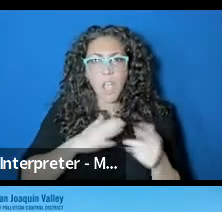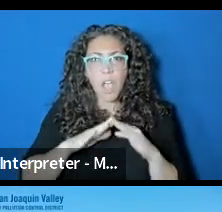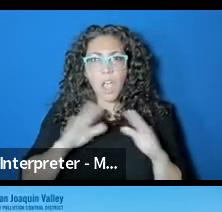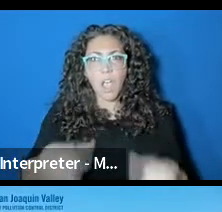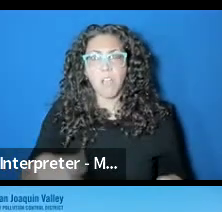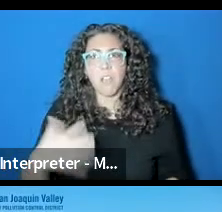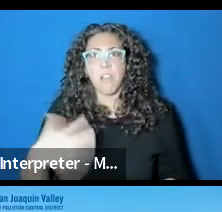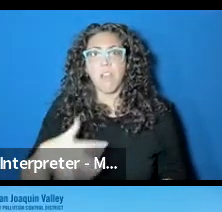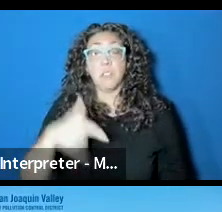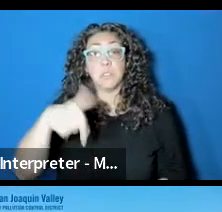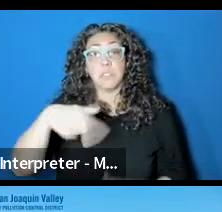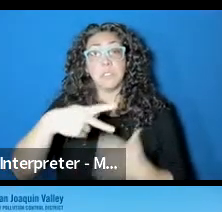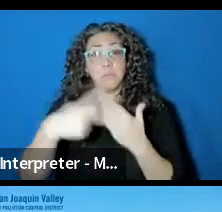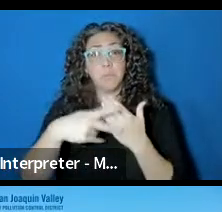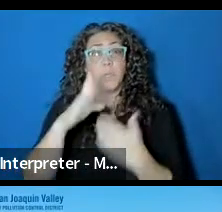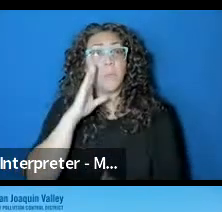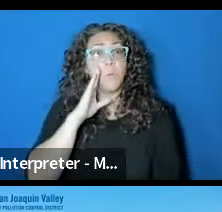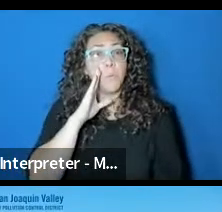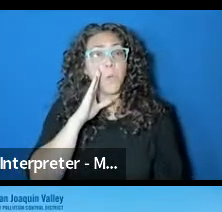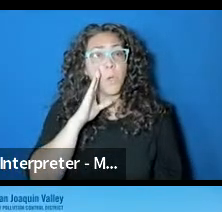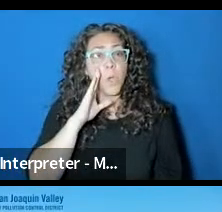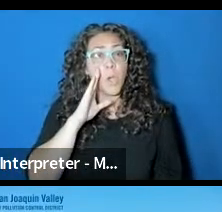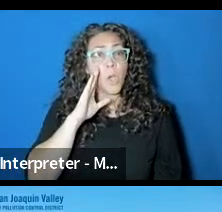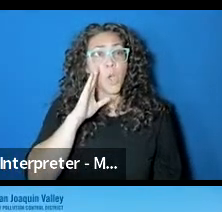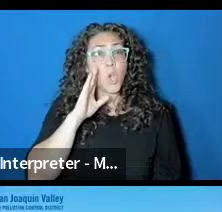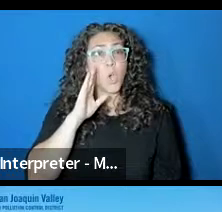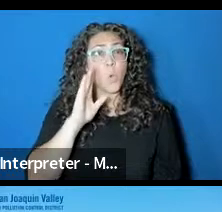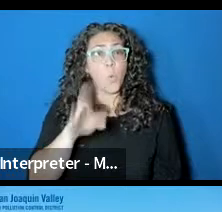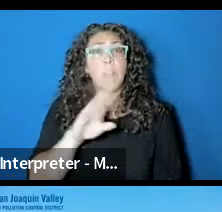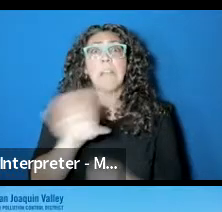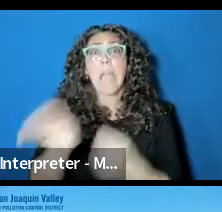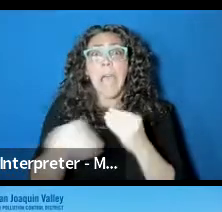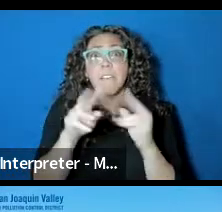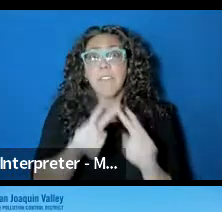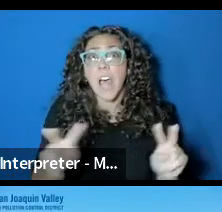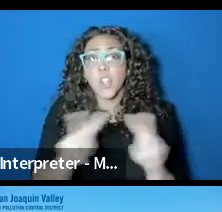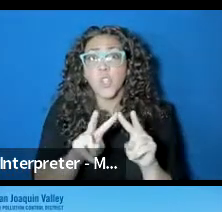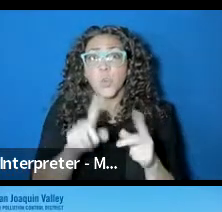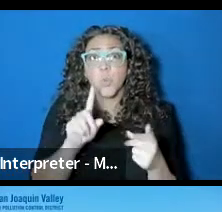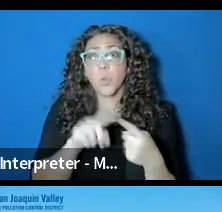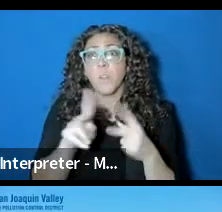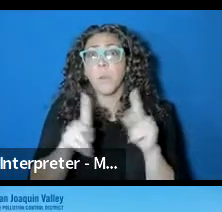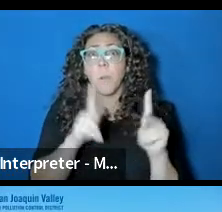is going to, you know, add value to people's